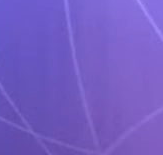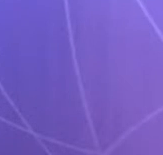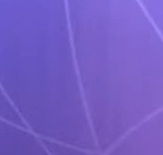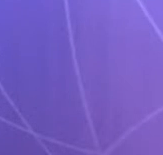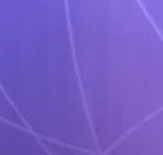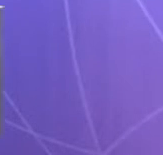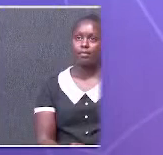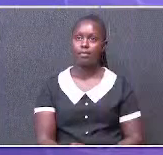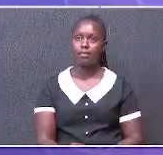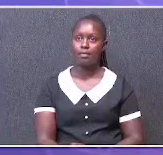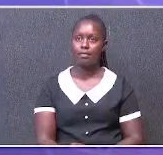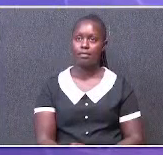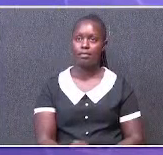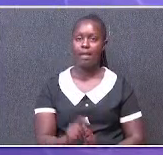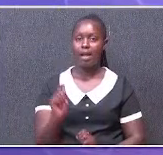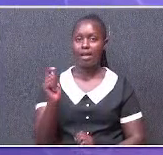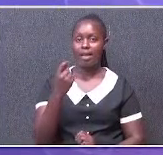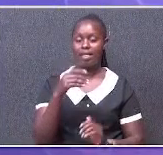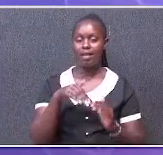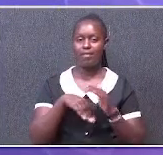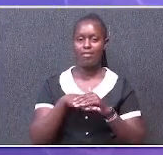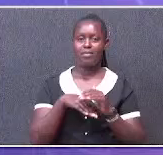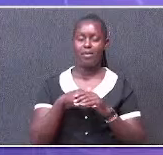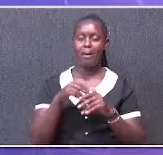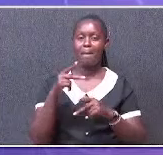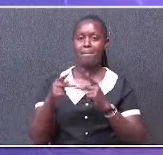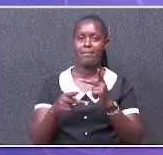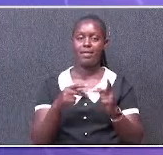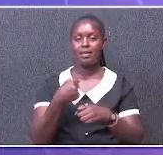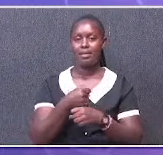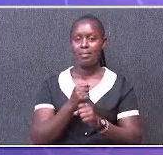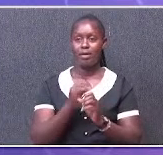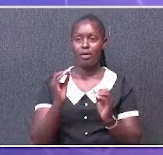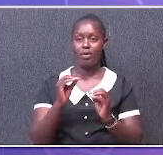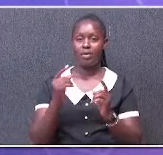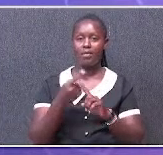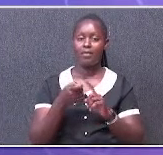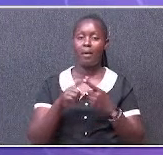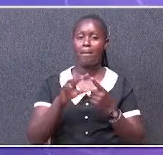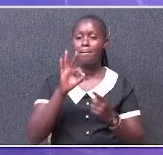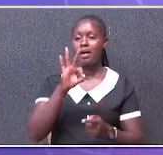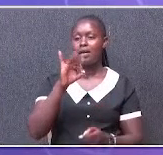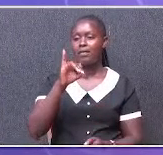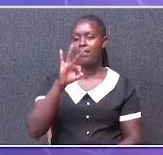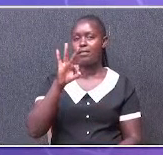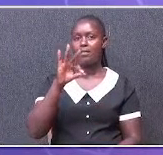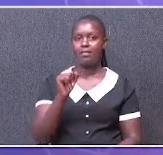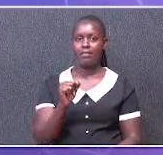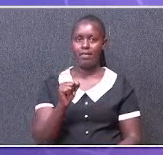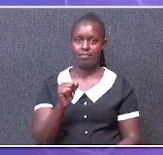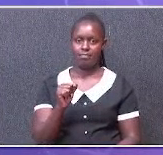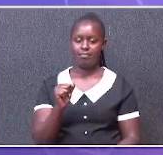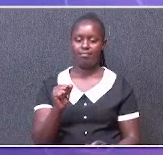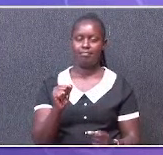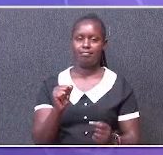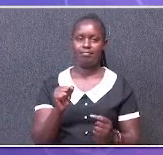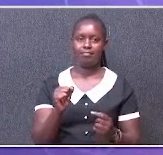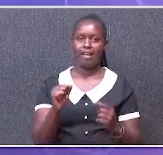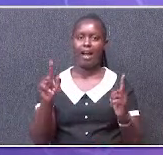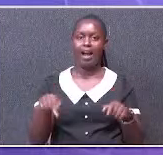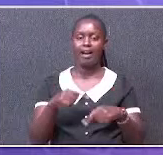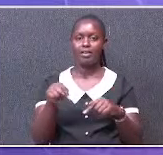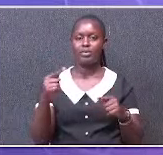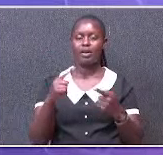And locally, Kenyan football has not made any progress despite the FIFA ban imposed on the country being lifted. This is according to the Kenya